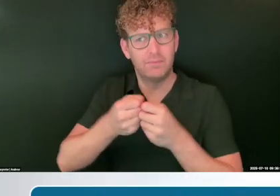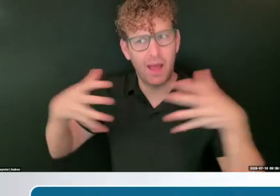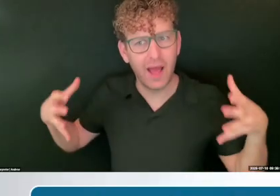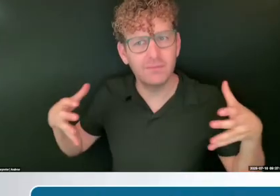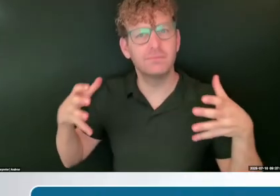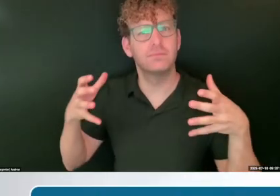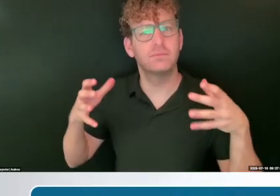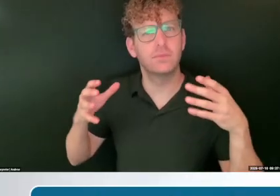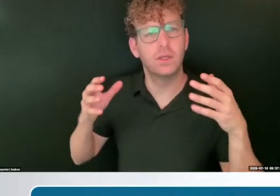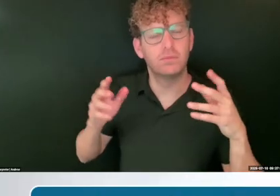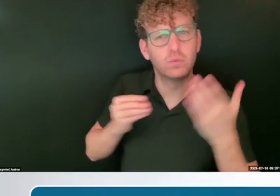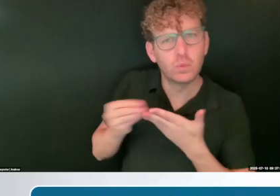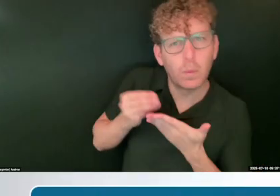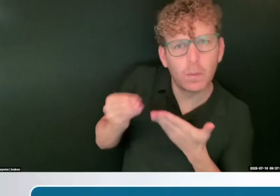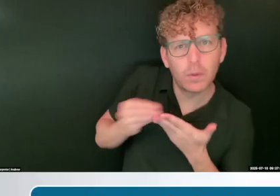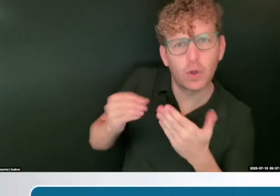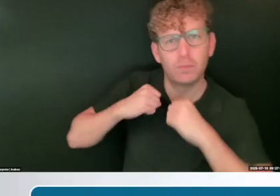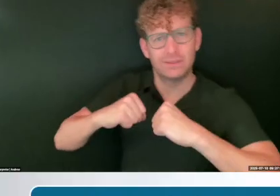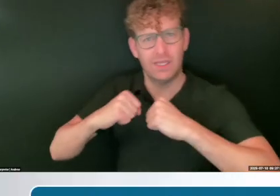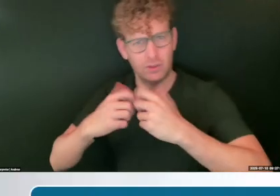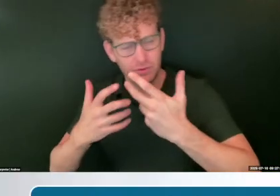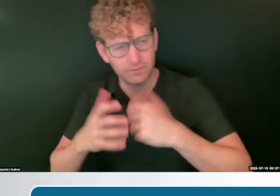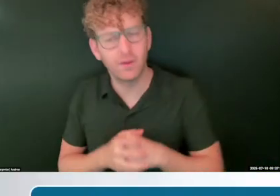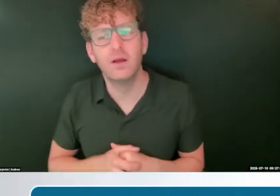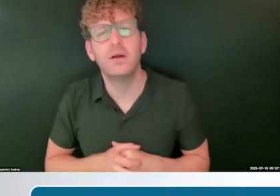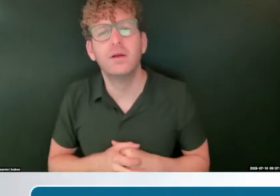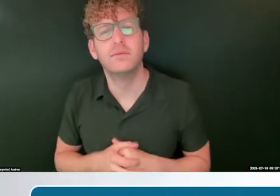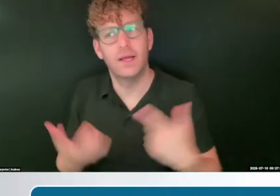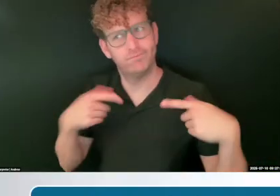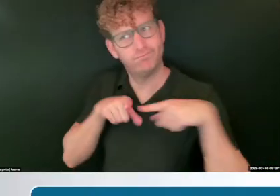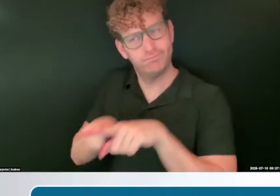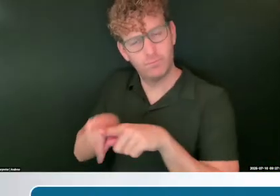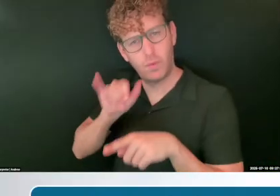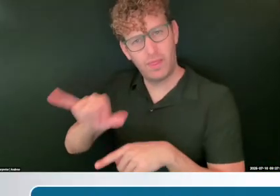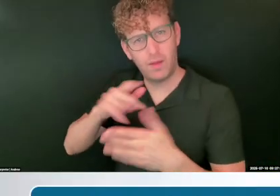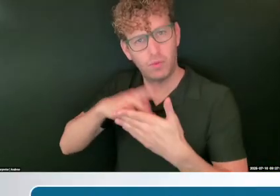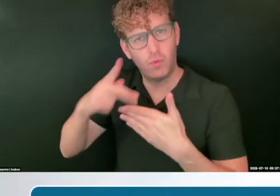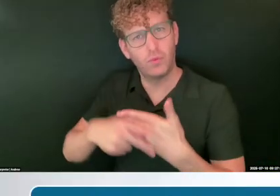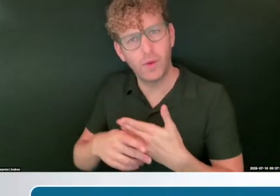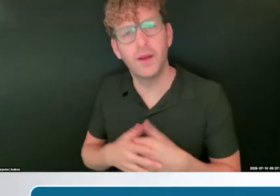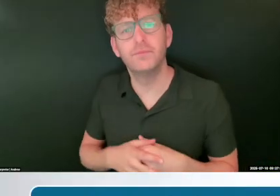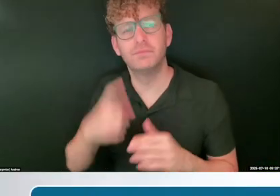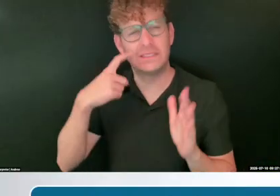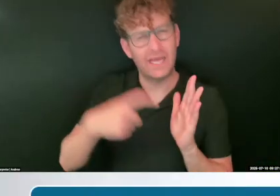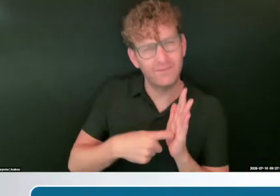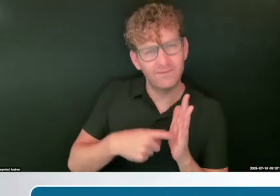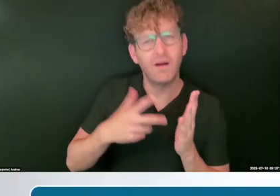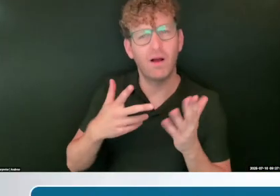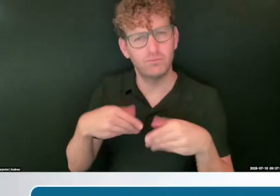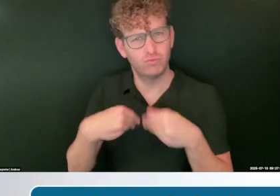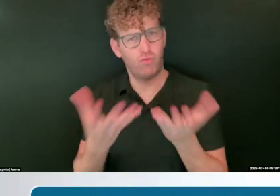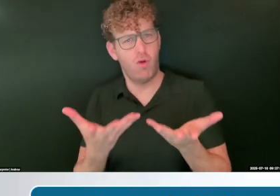These policies have been identified as building blocks in providing equitable solutions towards the adoption of electric